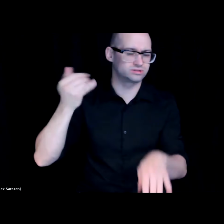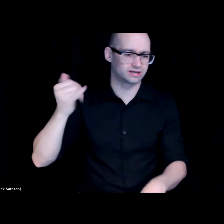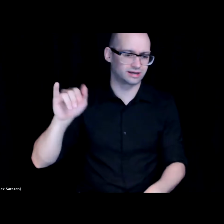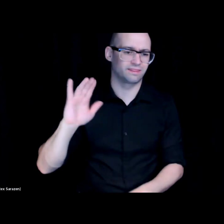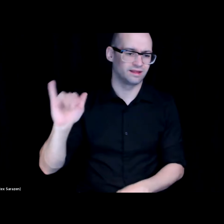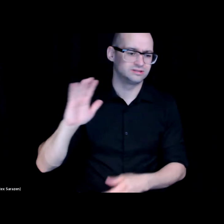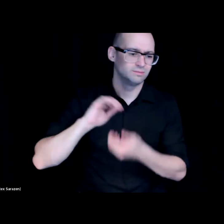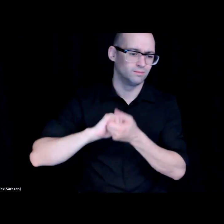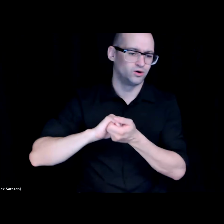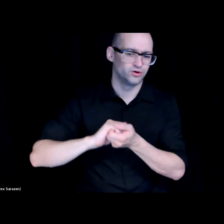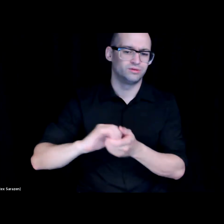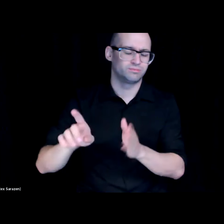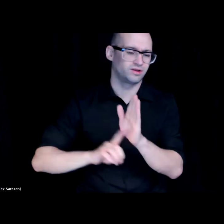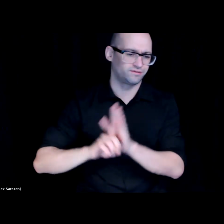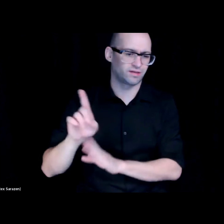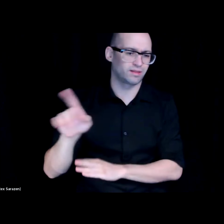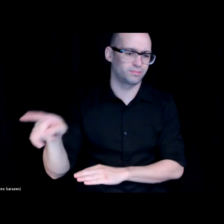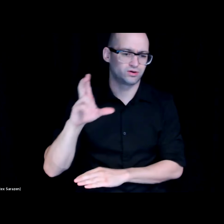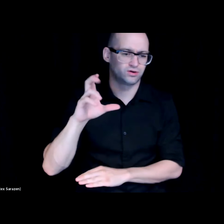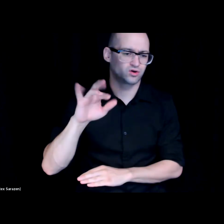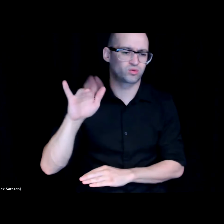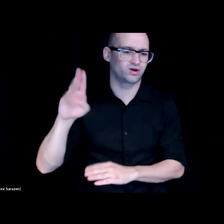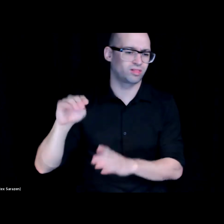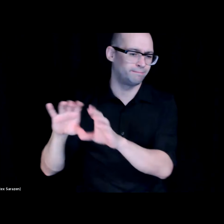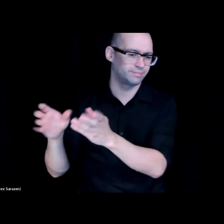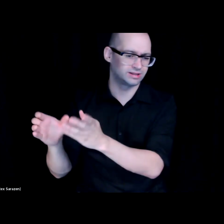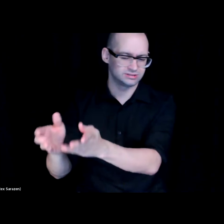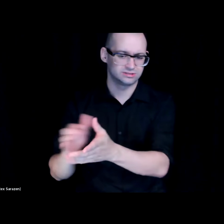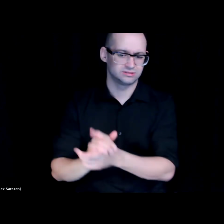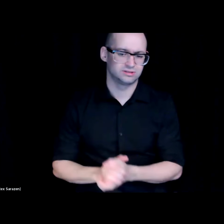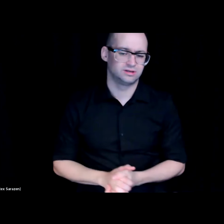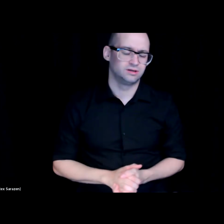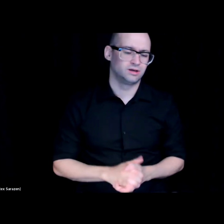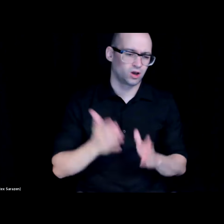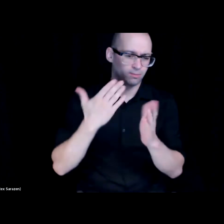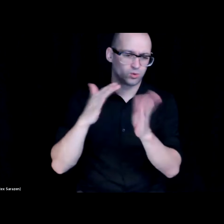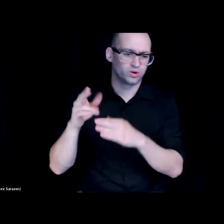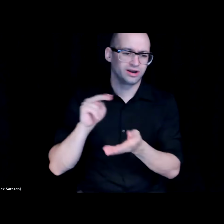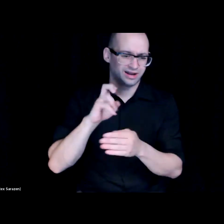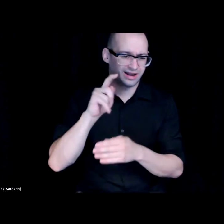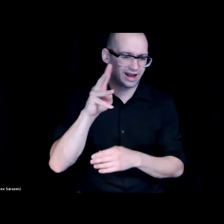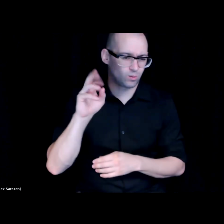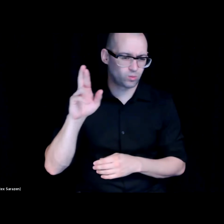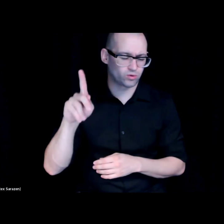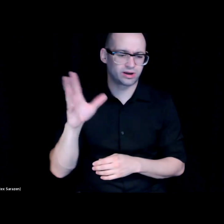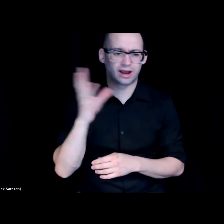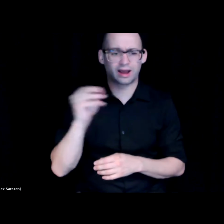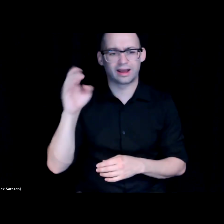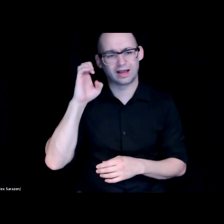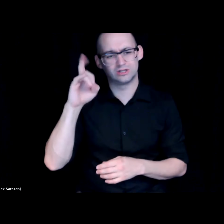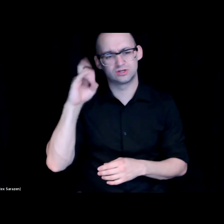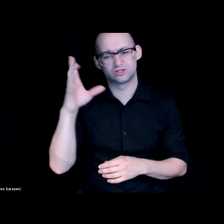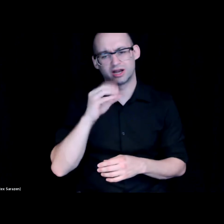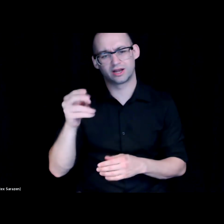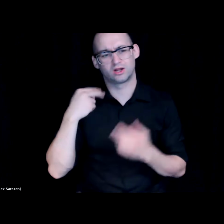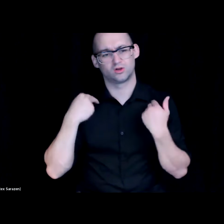Base, also curriculum and instruction. Community Tech Network, also curriculum and education. Human